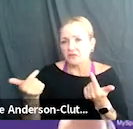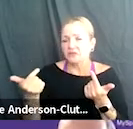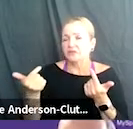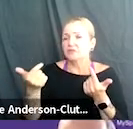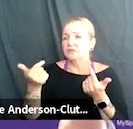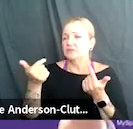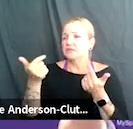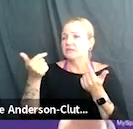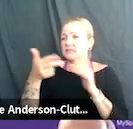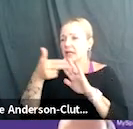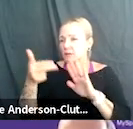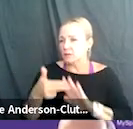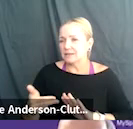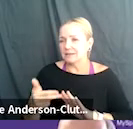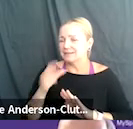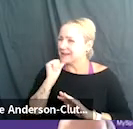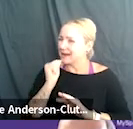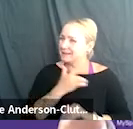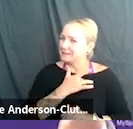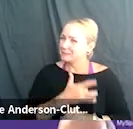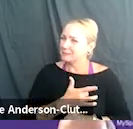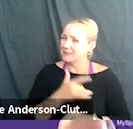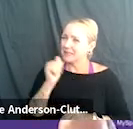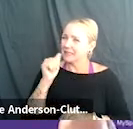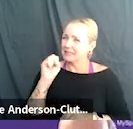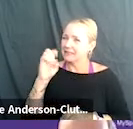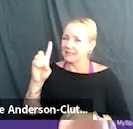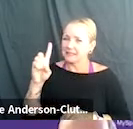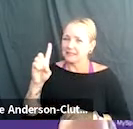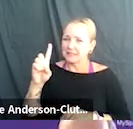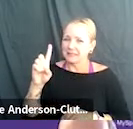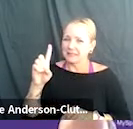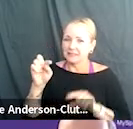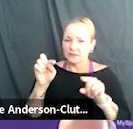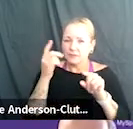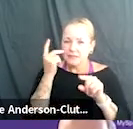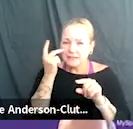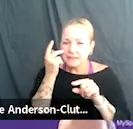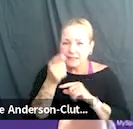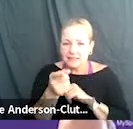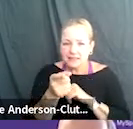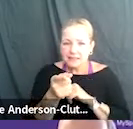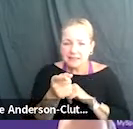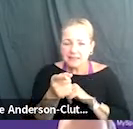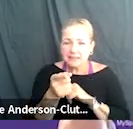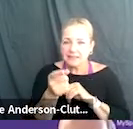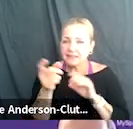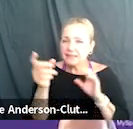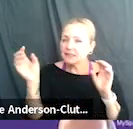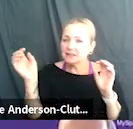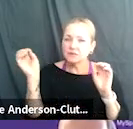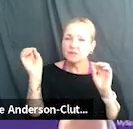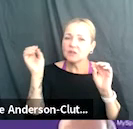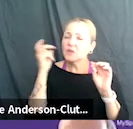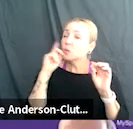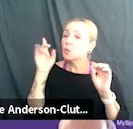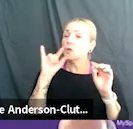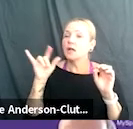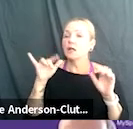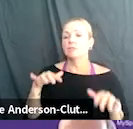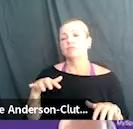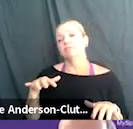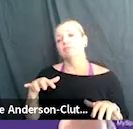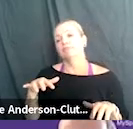And certainly no internal agitation and no grimacing or echopraxia. That